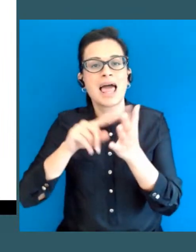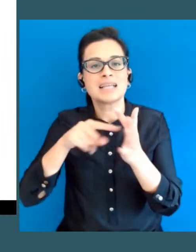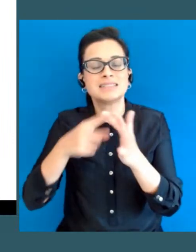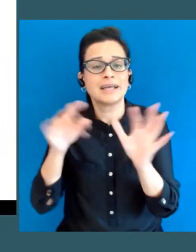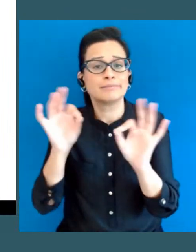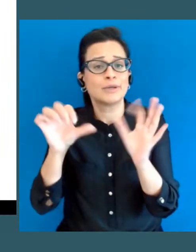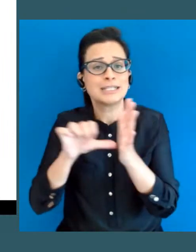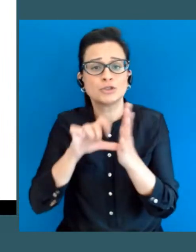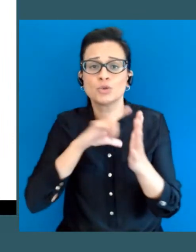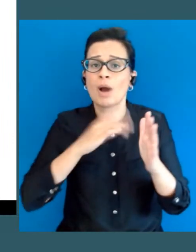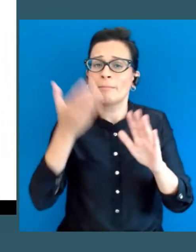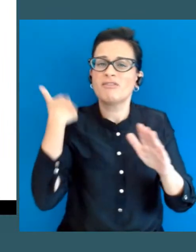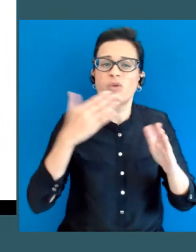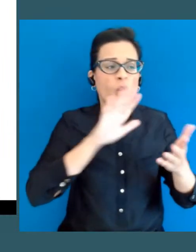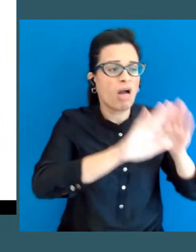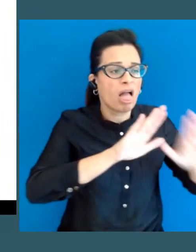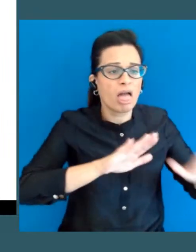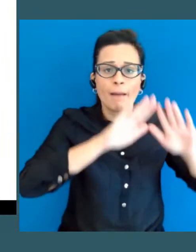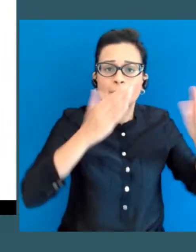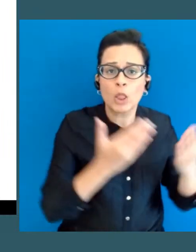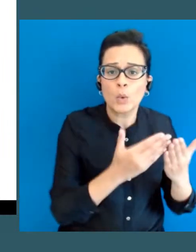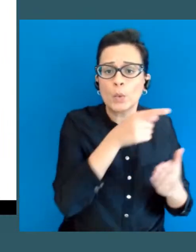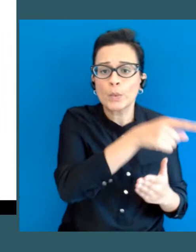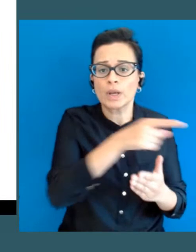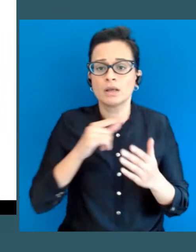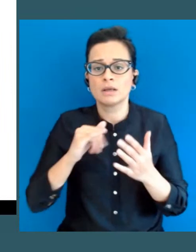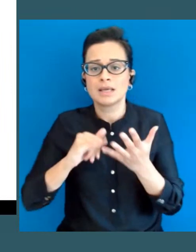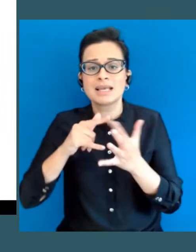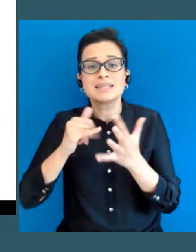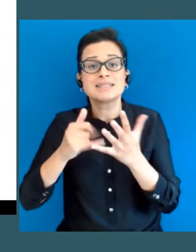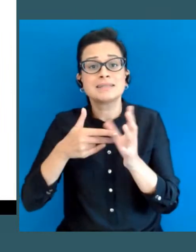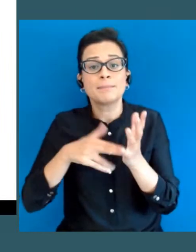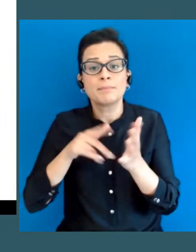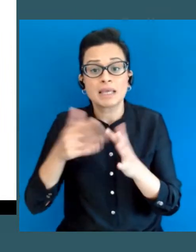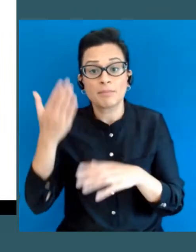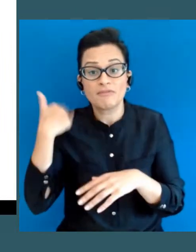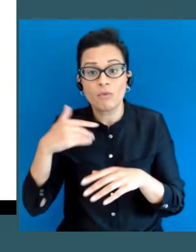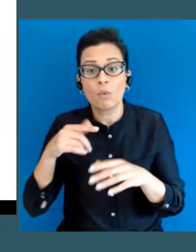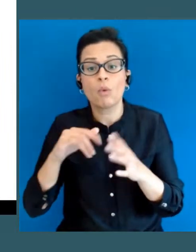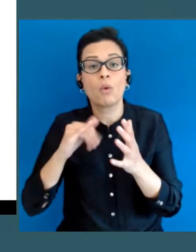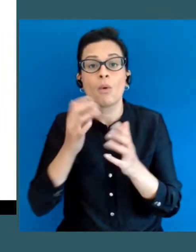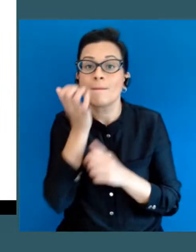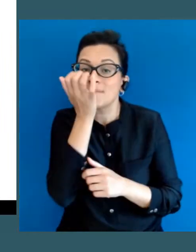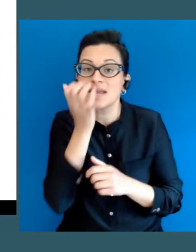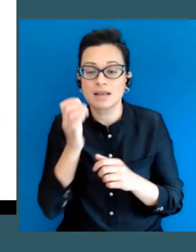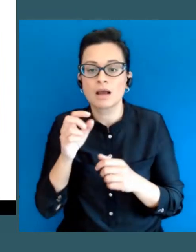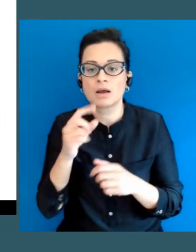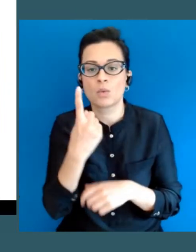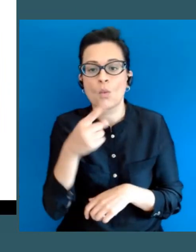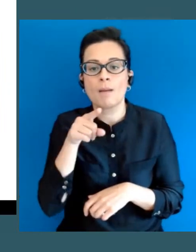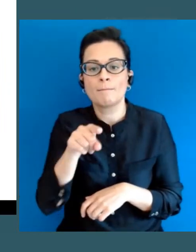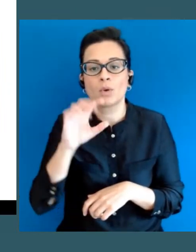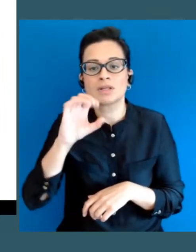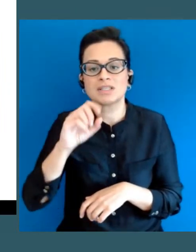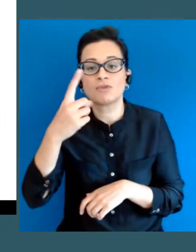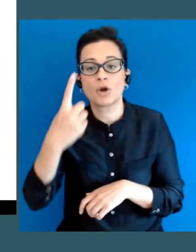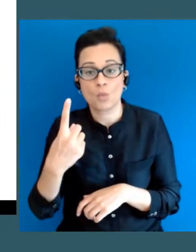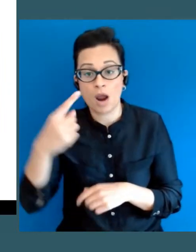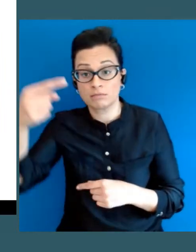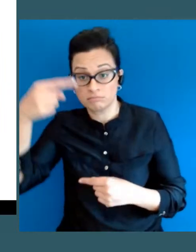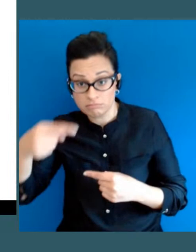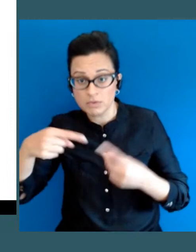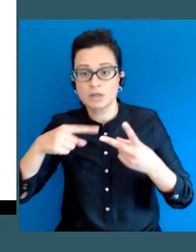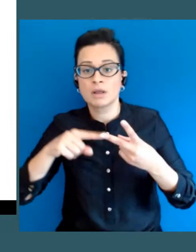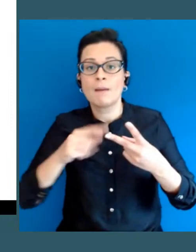had sesame or peanut butter before, so both were tested. And you have a result of 1.01 kilonewtons per litre to sesame, and peanut